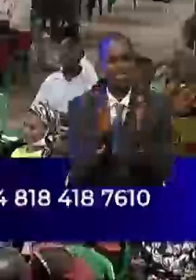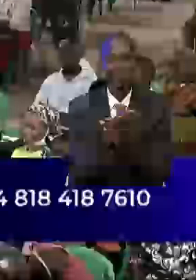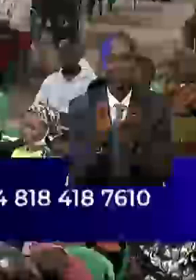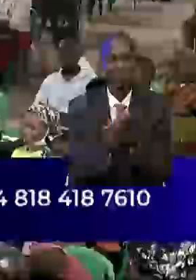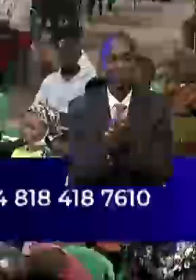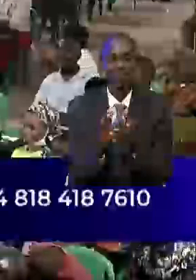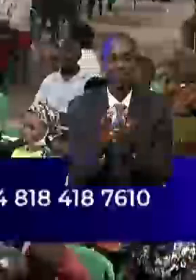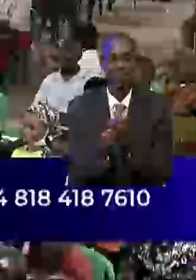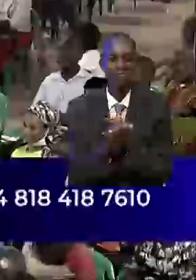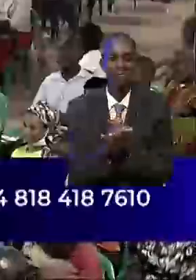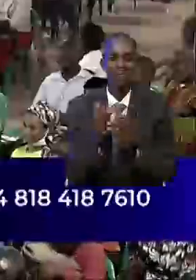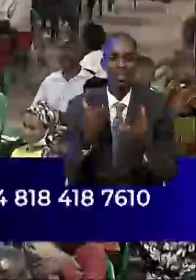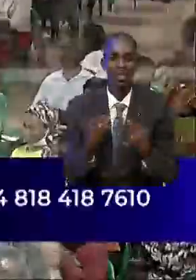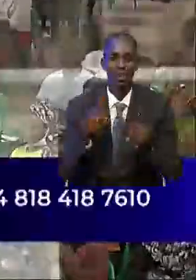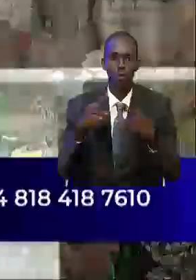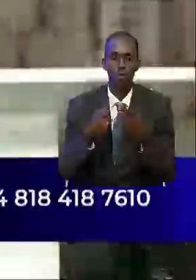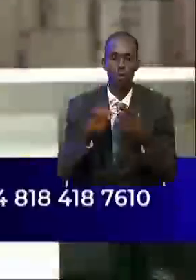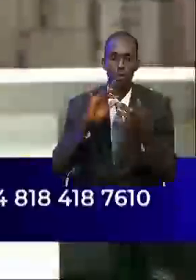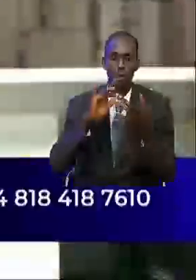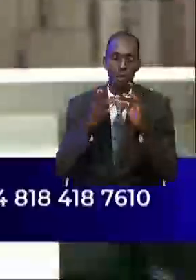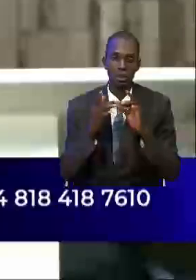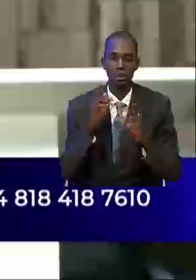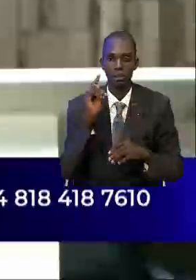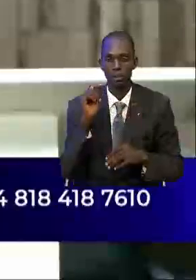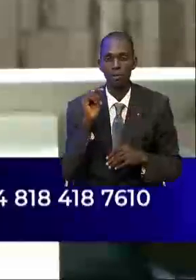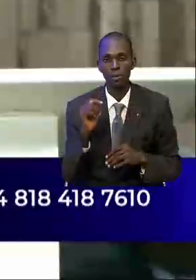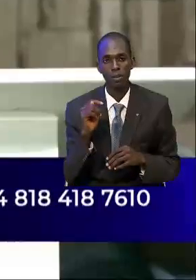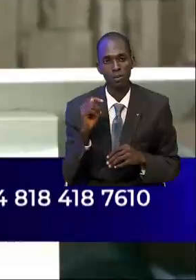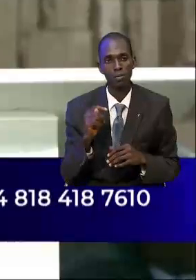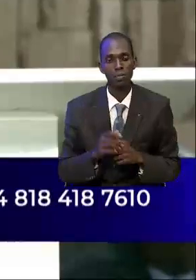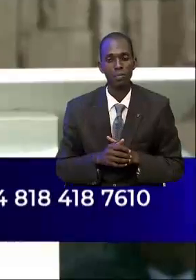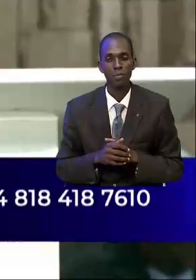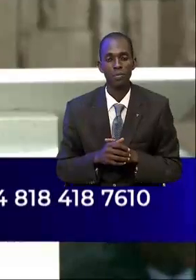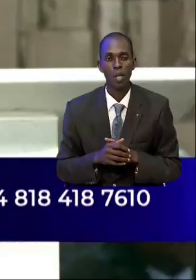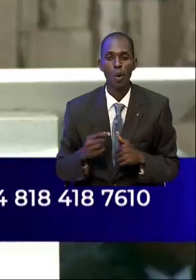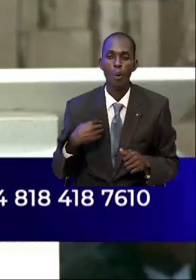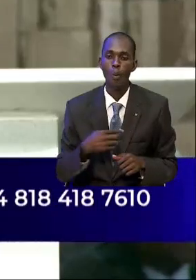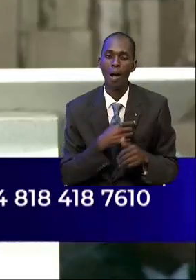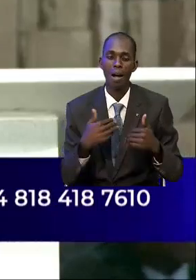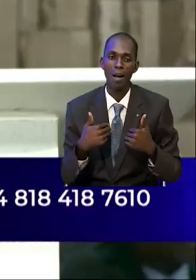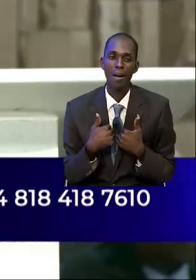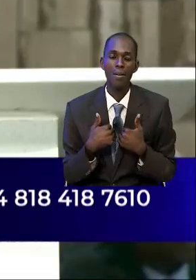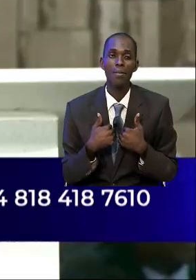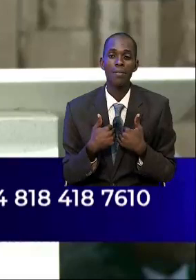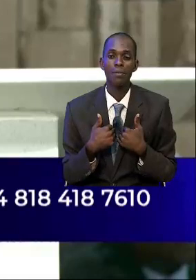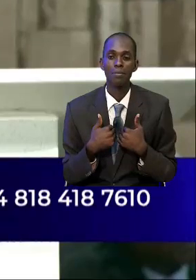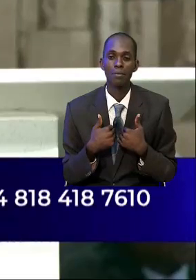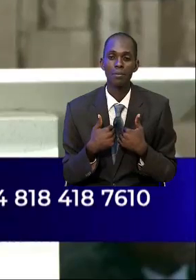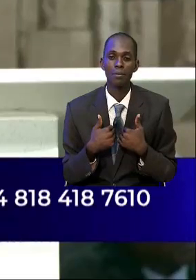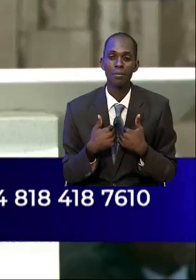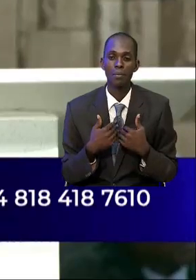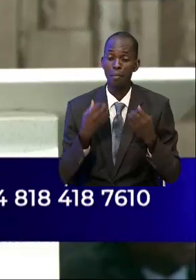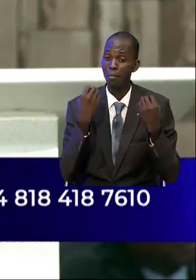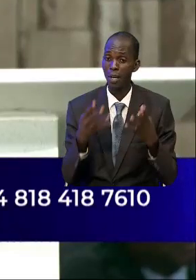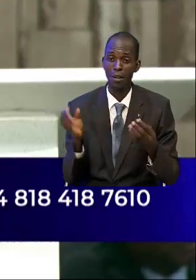Put your hand together for Jesus. We quickly go to the online briefly.